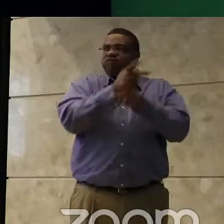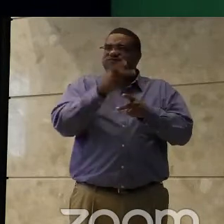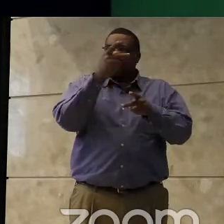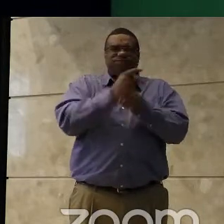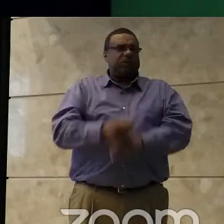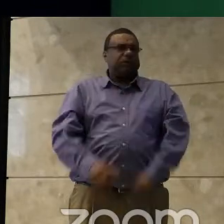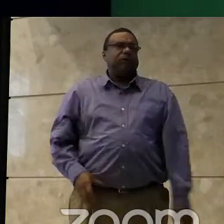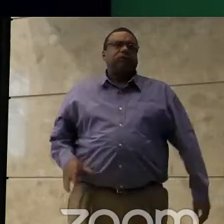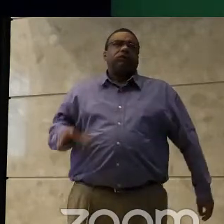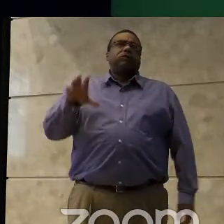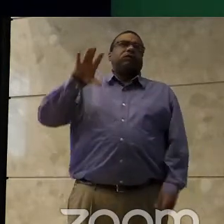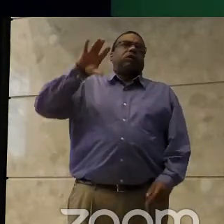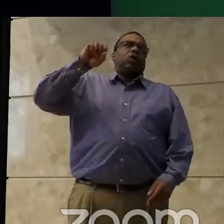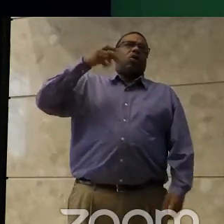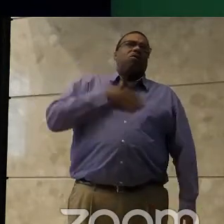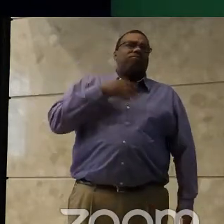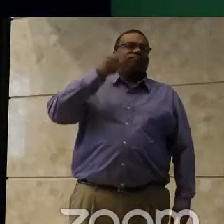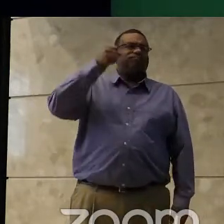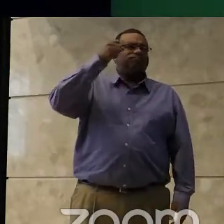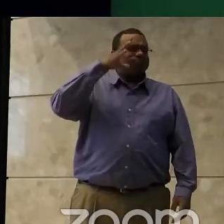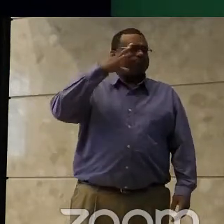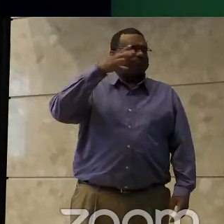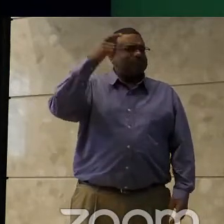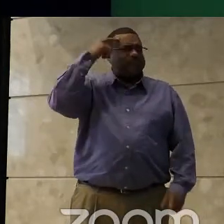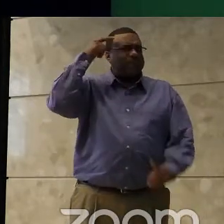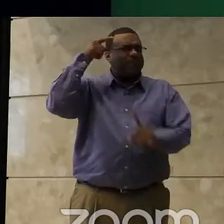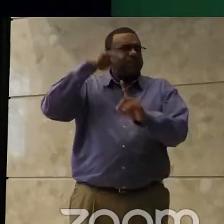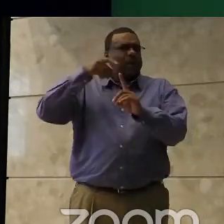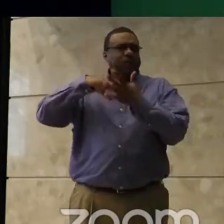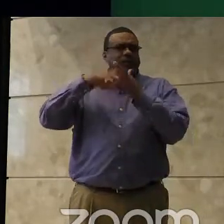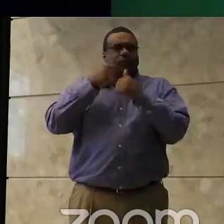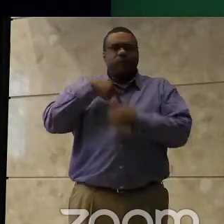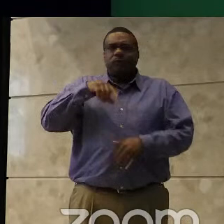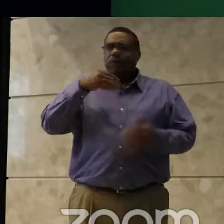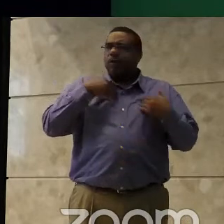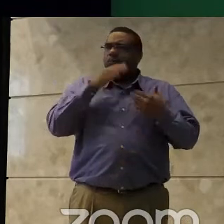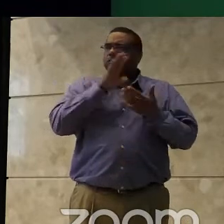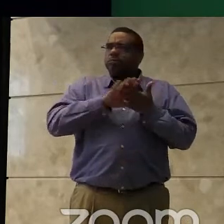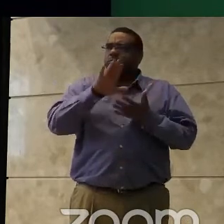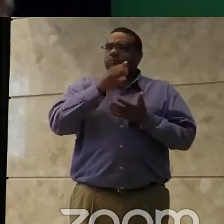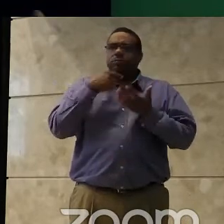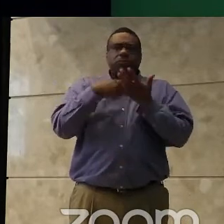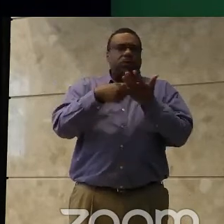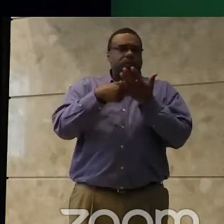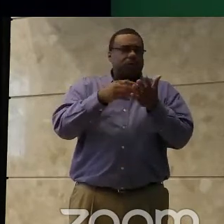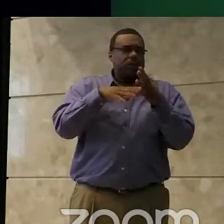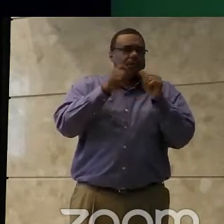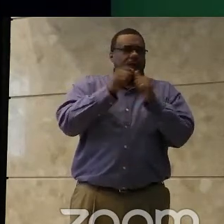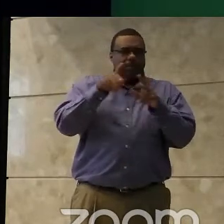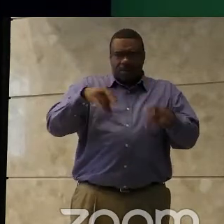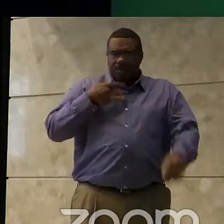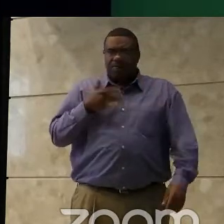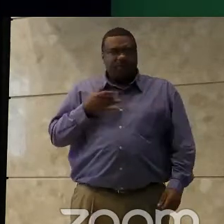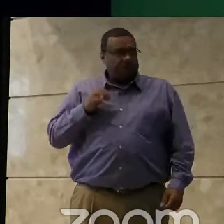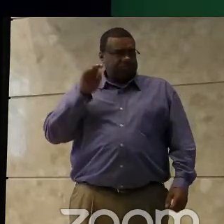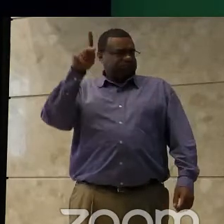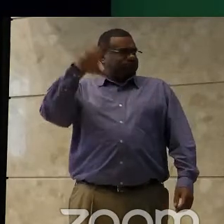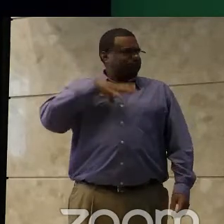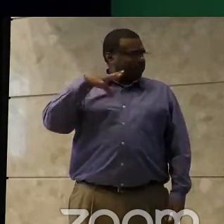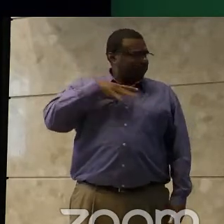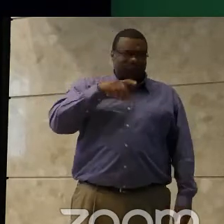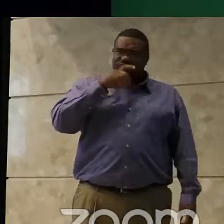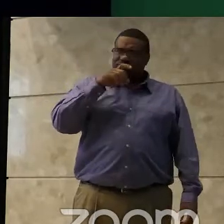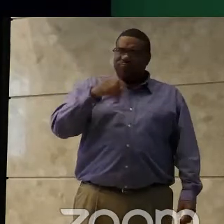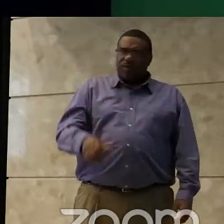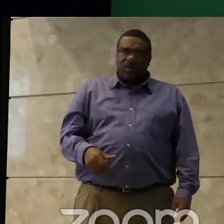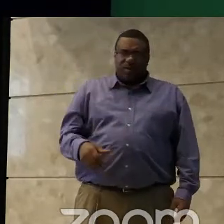my God. Think about what that means. And so we would have discussions on our campus where there were people who felt that that was okay to